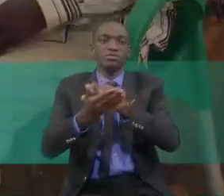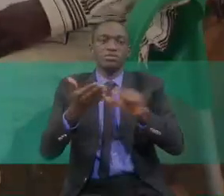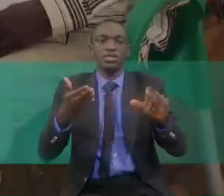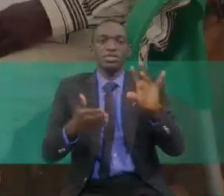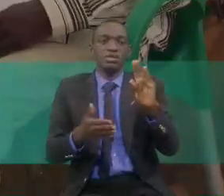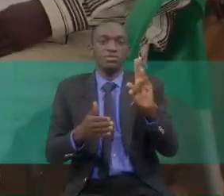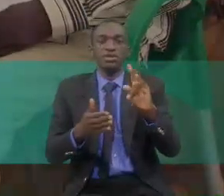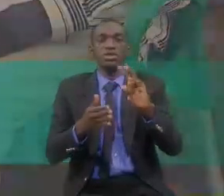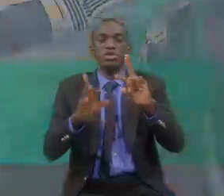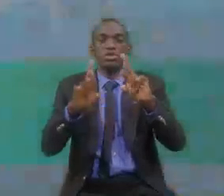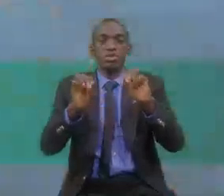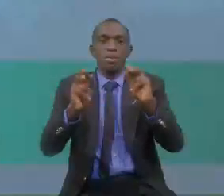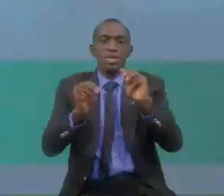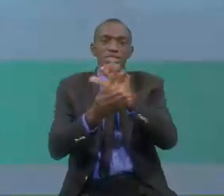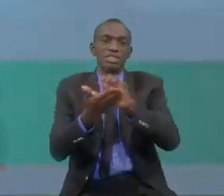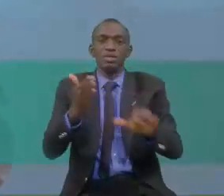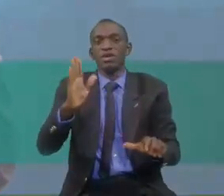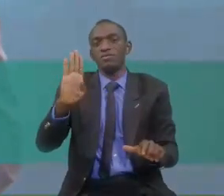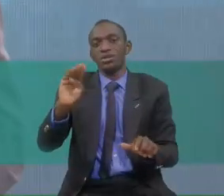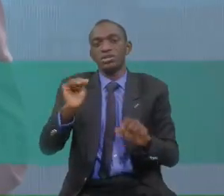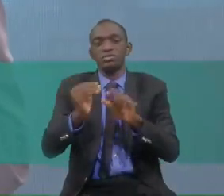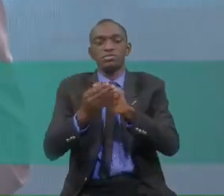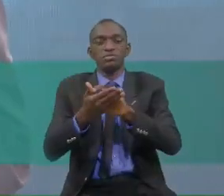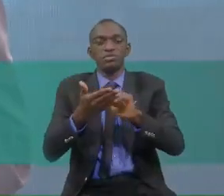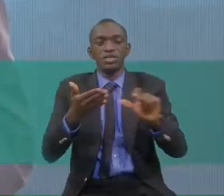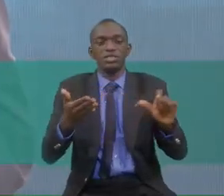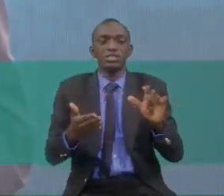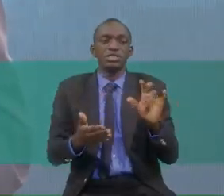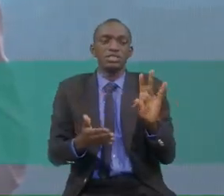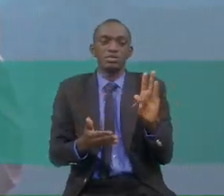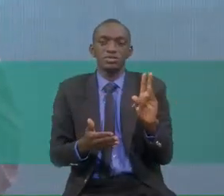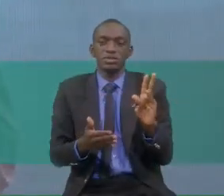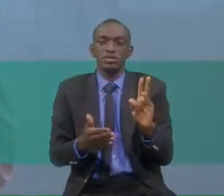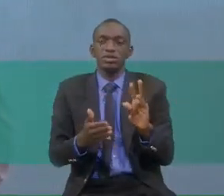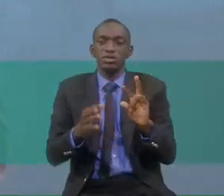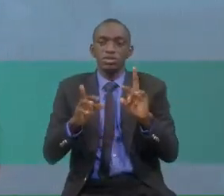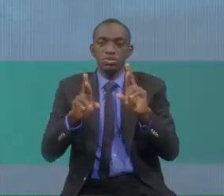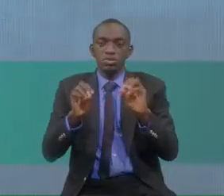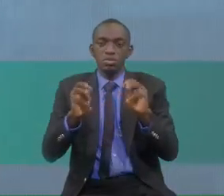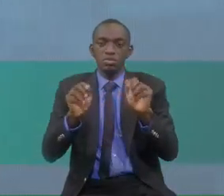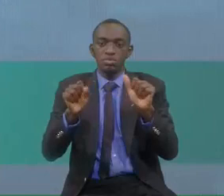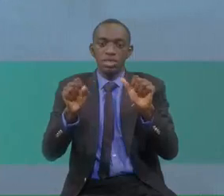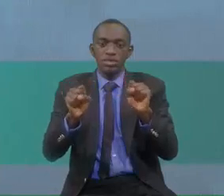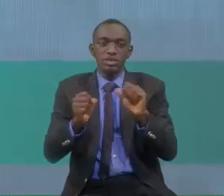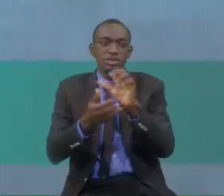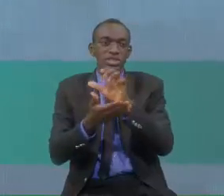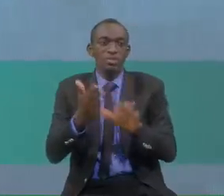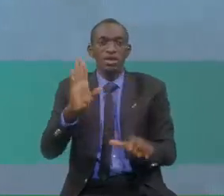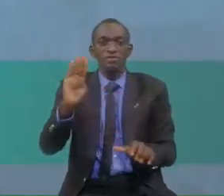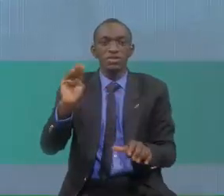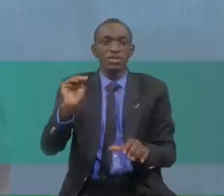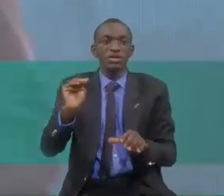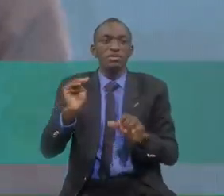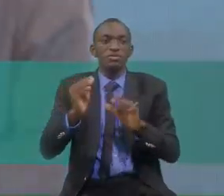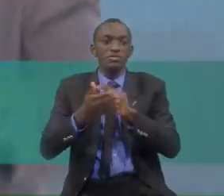verse 17. Verse 17 tells us, Romans chapter 14,